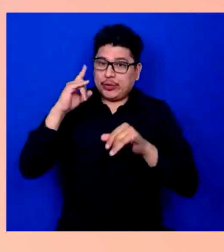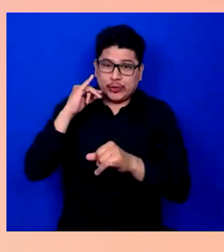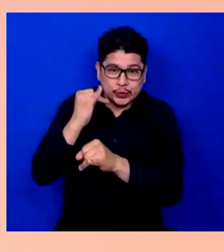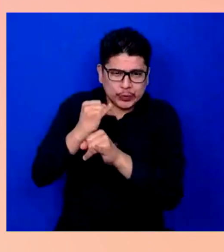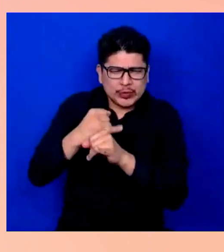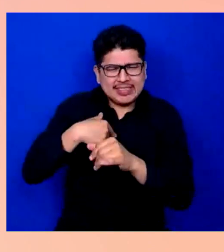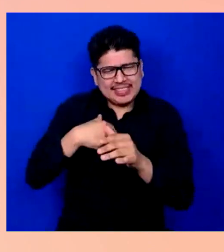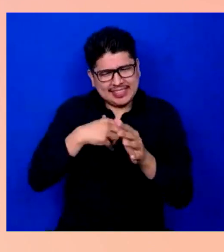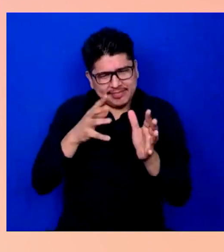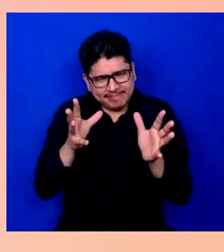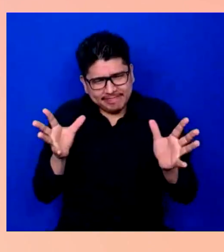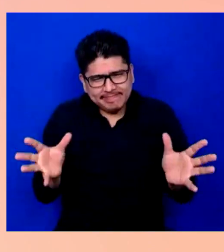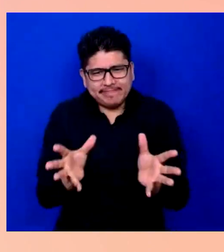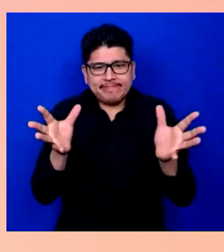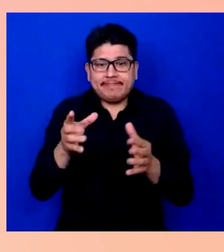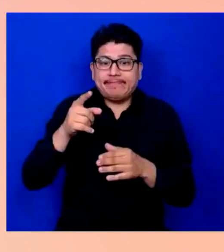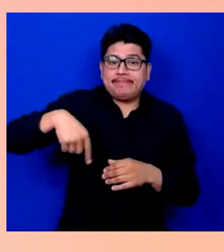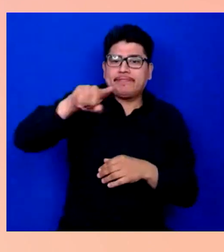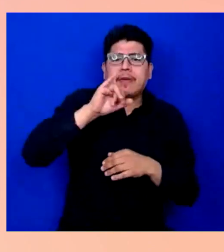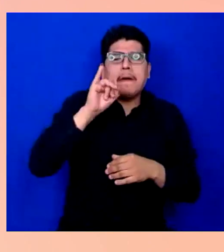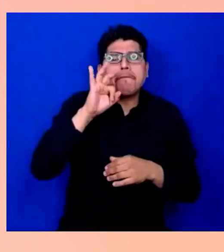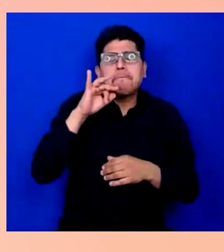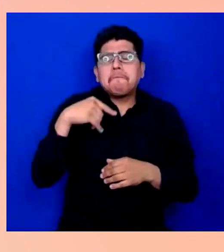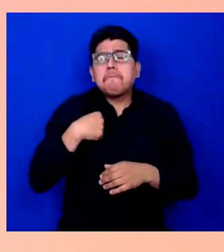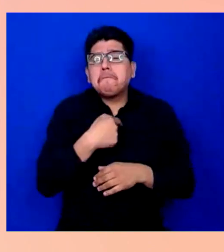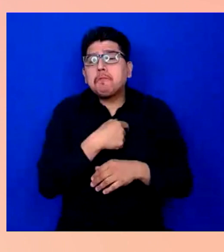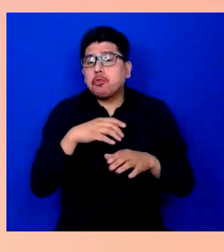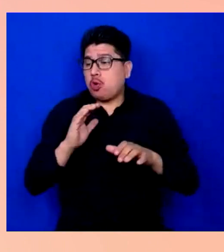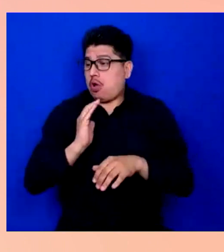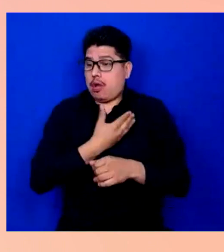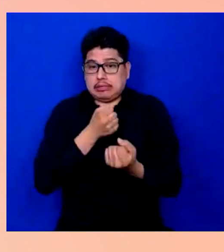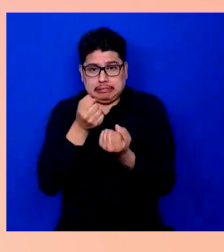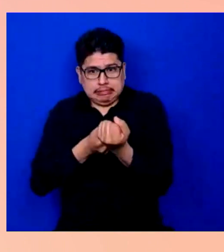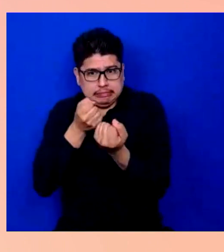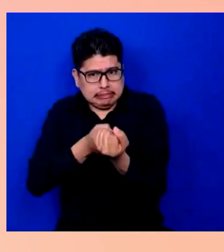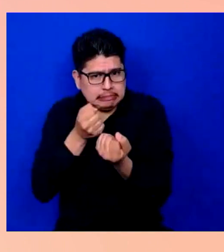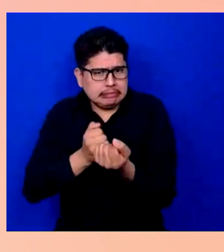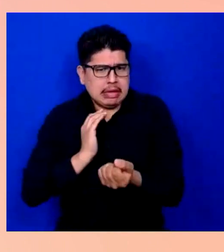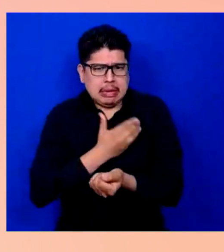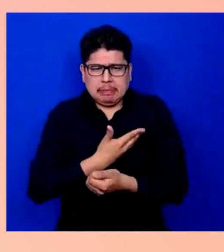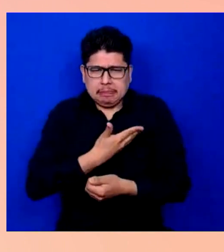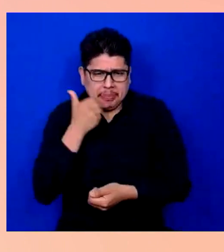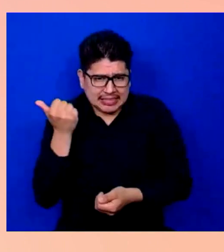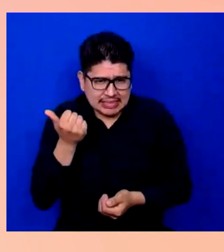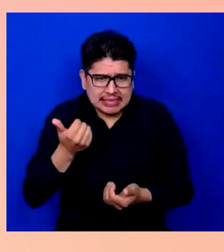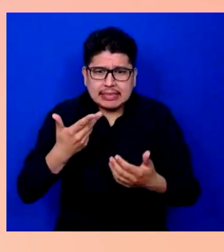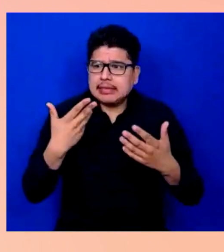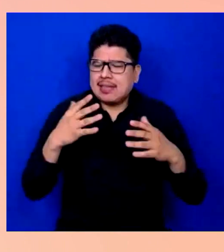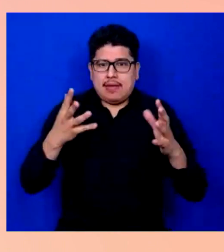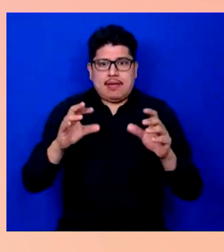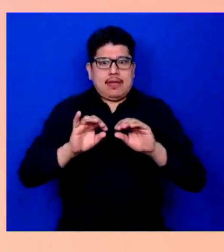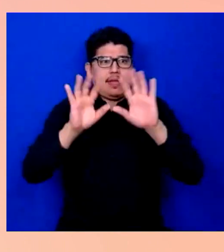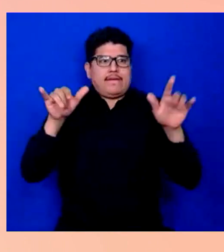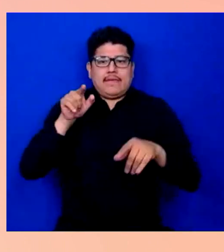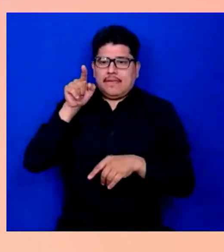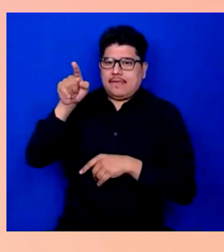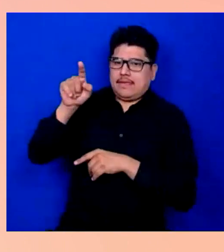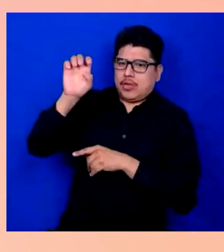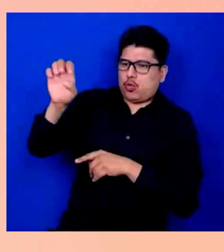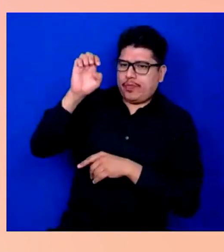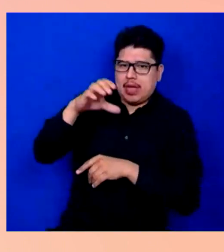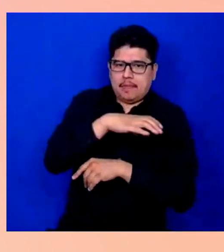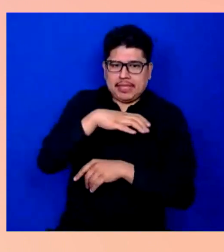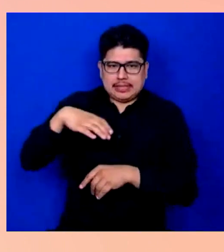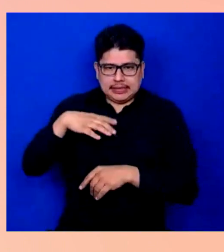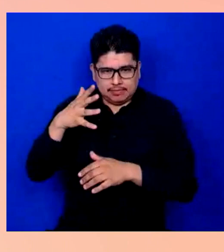not, we do our advocacy, we do our best, but it's obviously up to the European Commissions and mostly the national governments